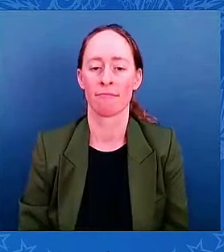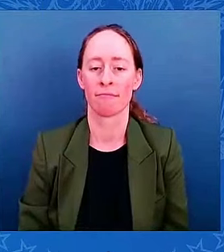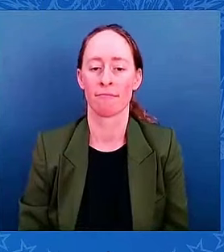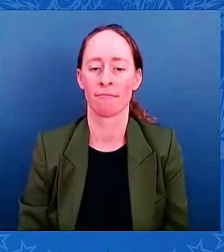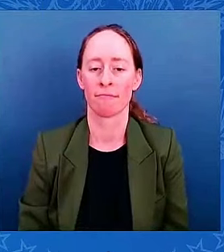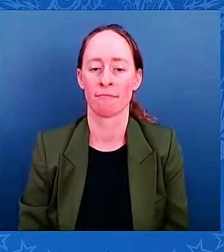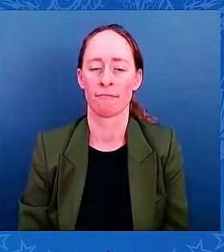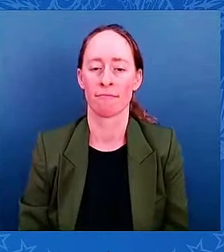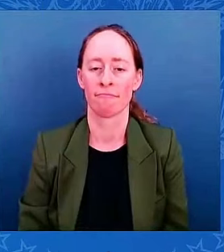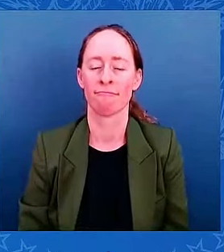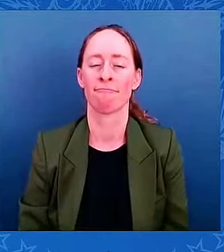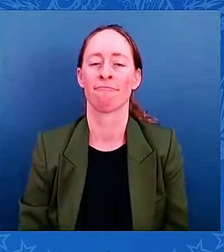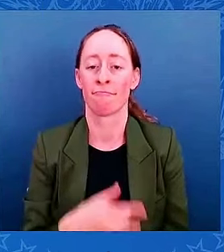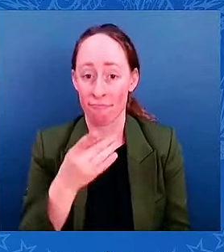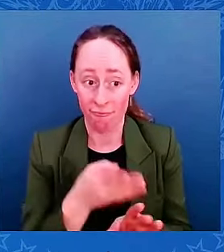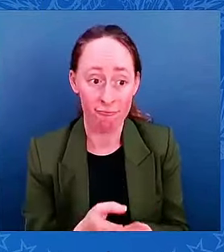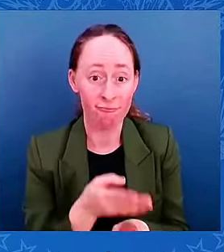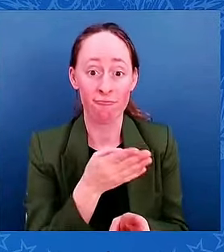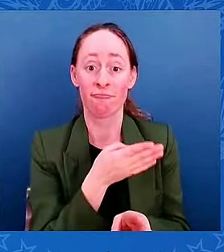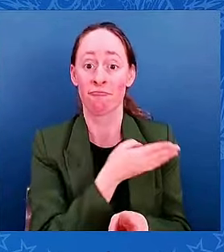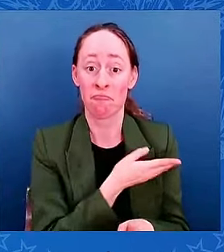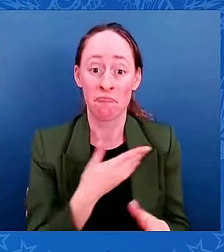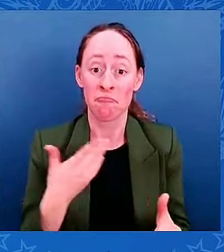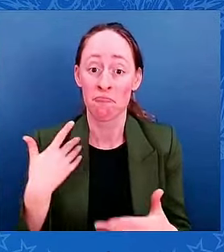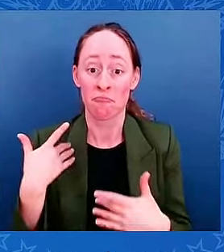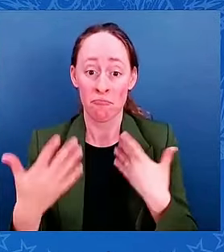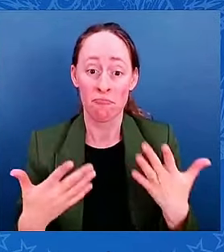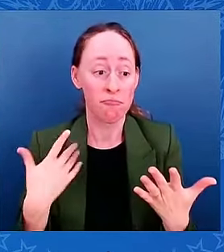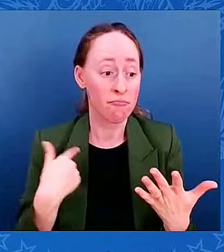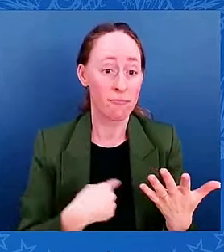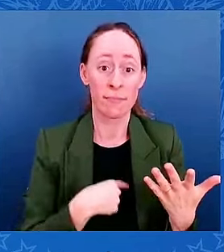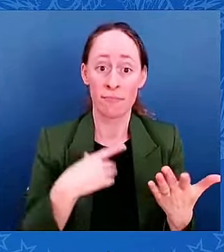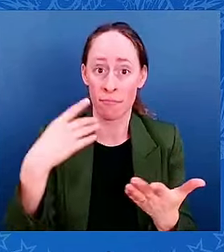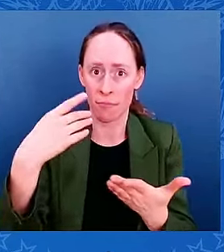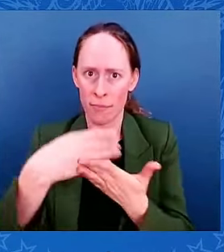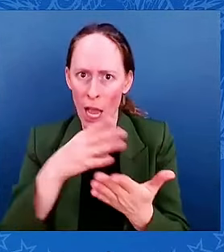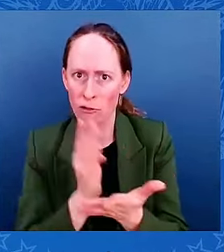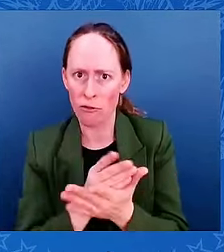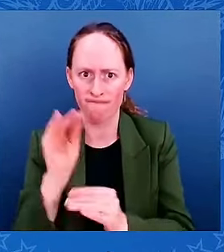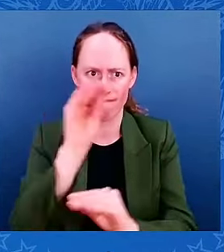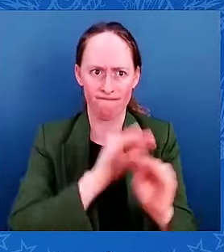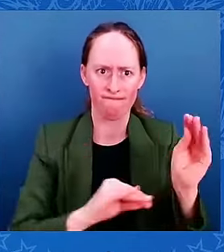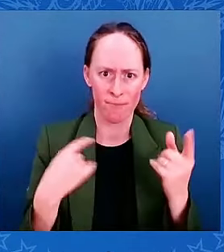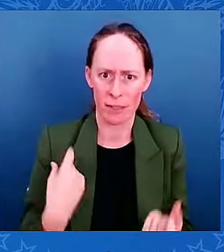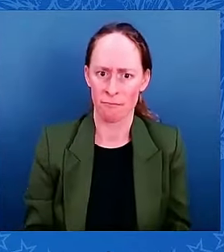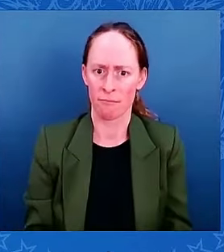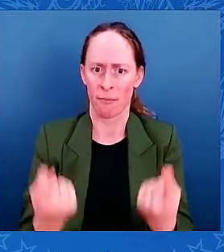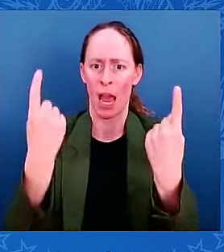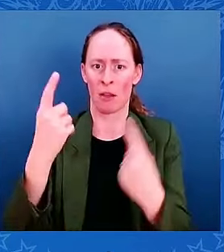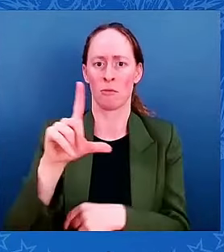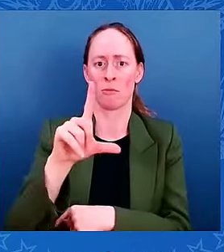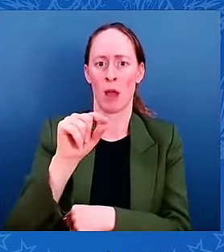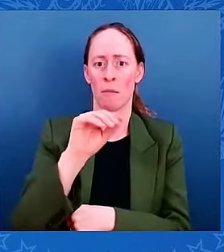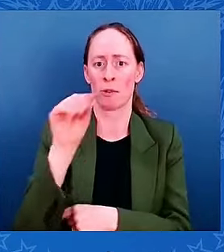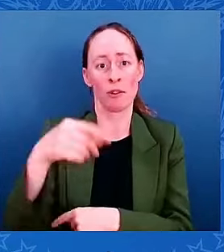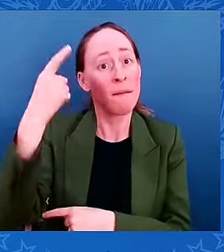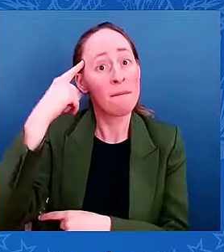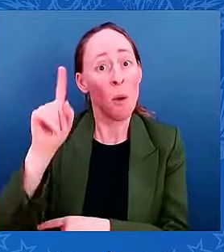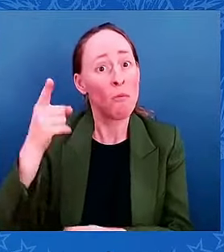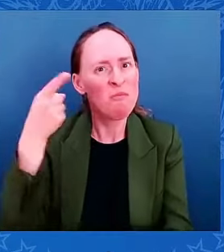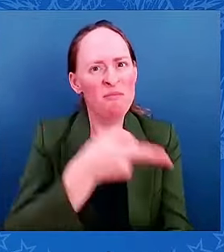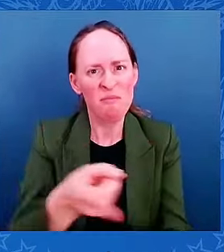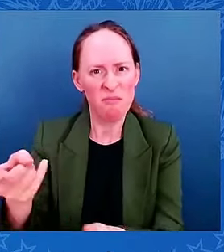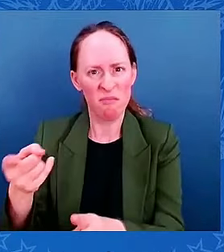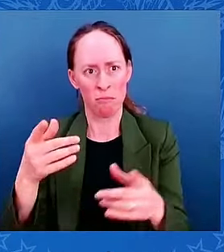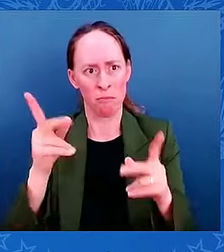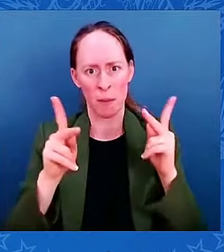we spent went to hiring union labor. Forget union, hiring American labor and hiring using